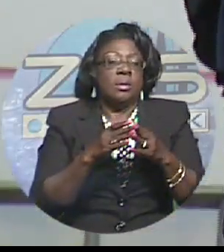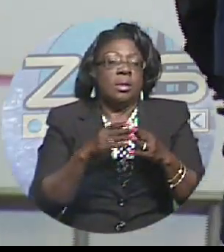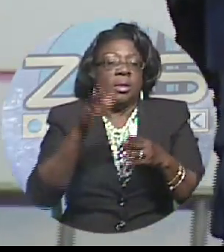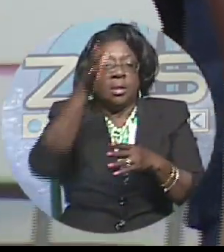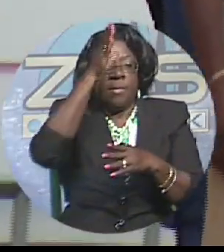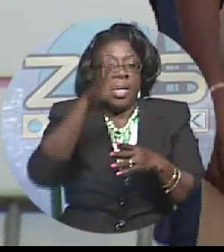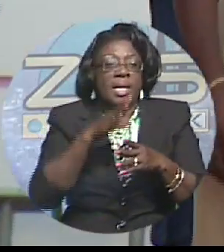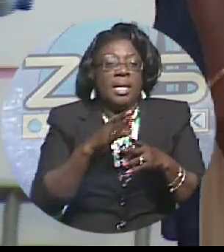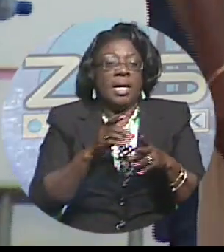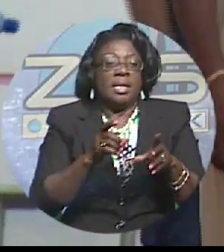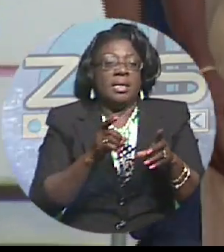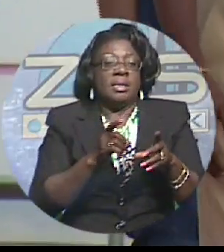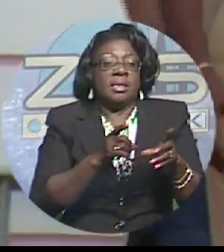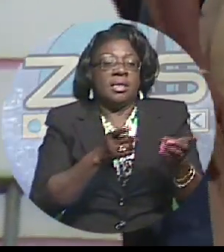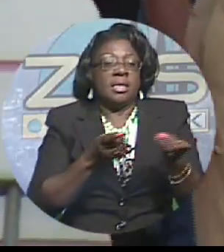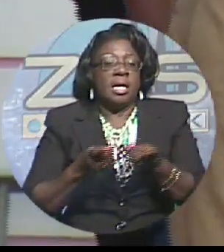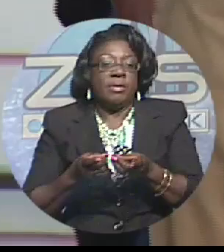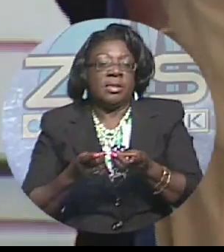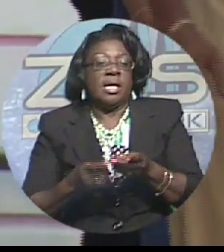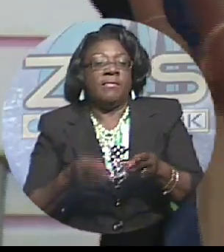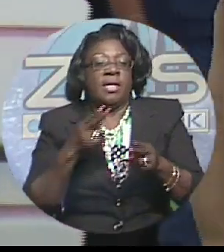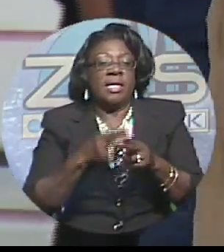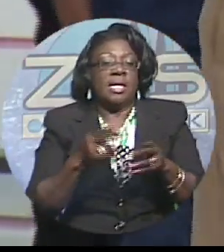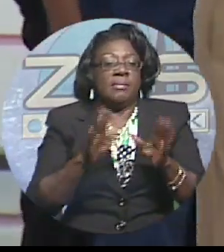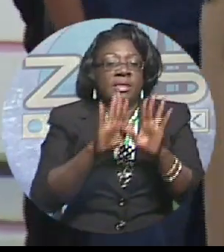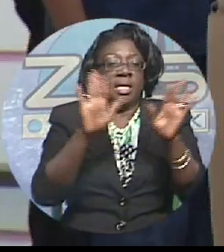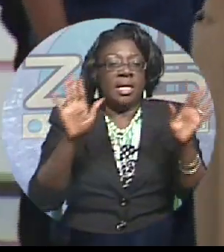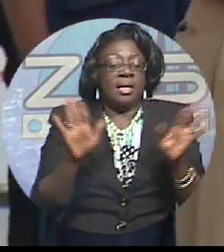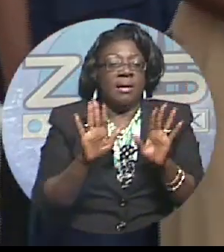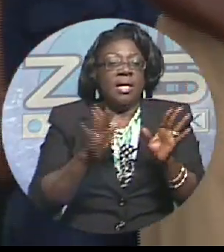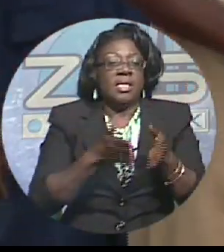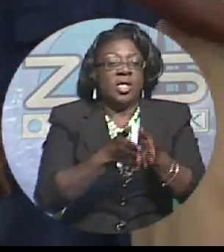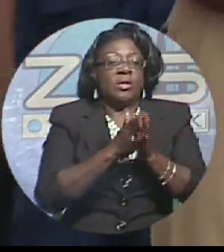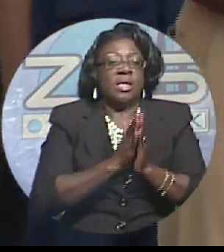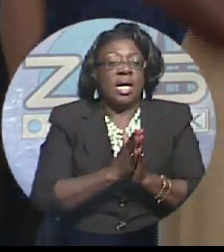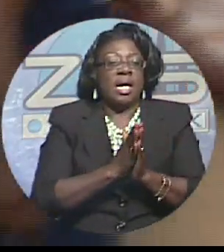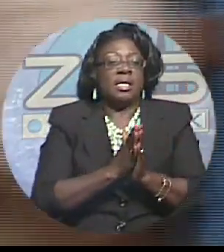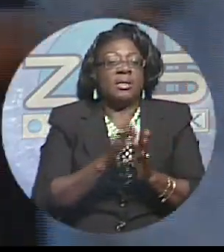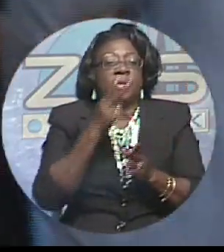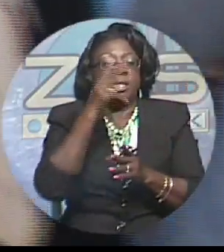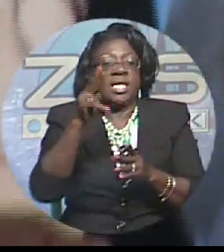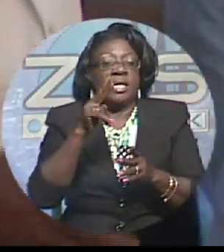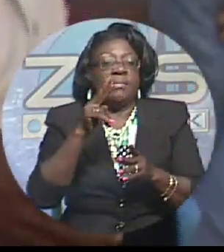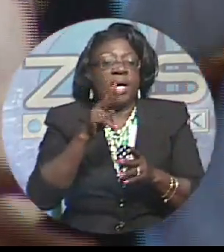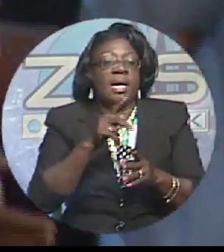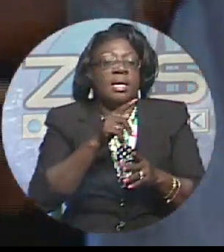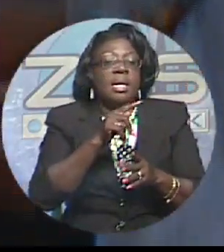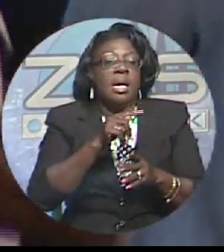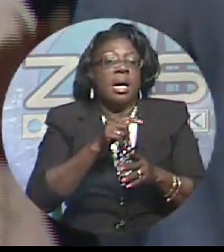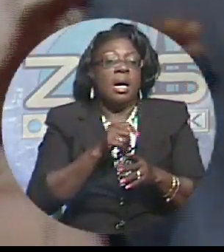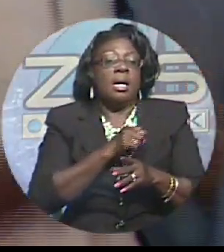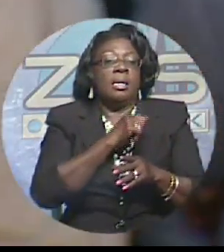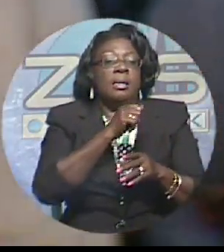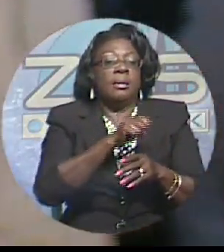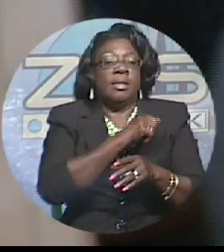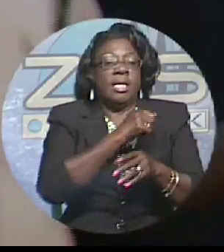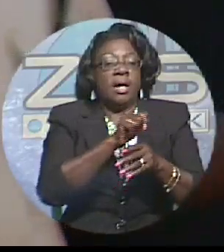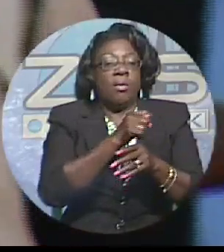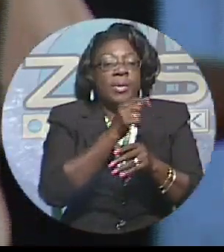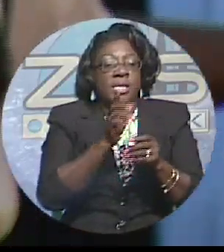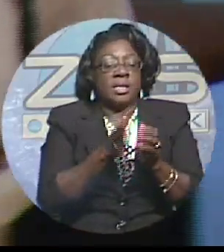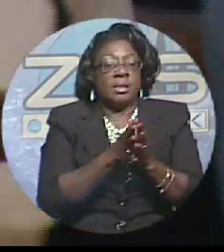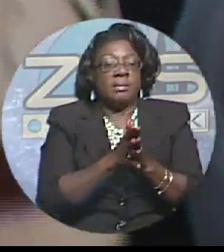are desirous of having their names cleared. She also asked for her clients to be seen by a therapist or psychiatrist at the Department